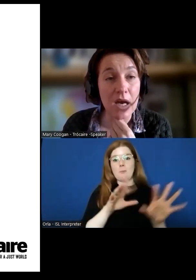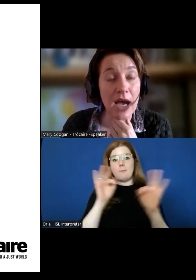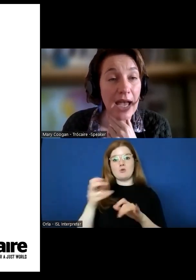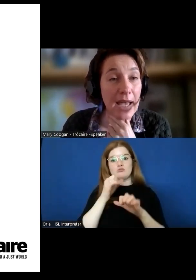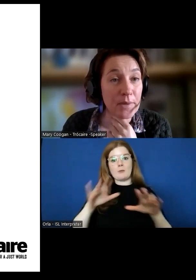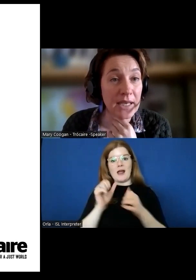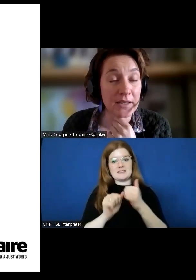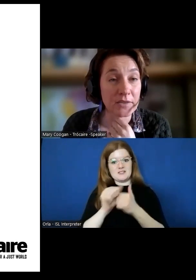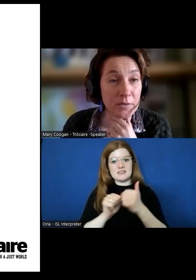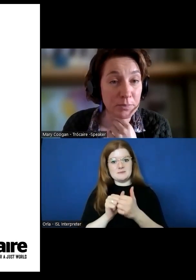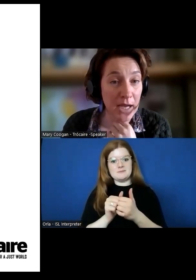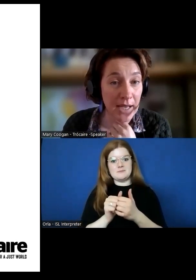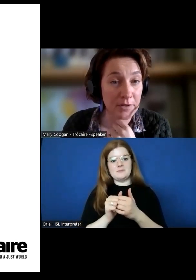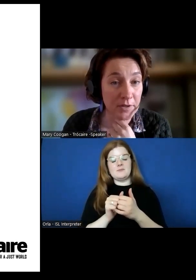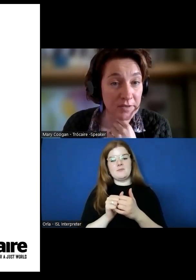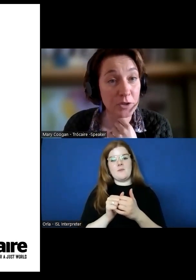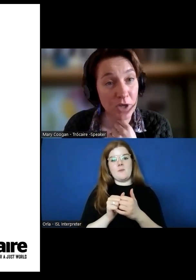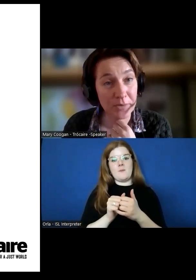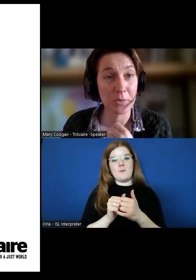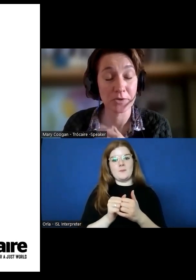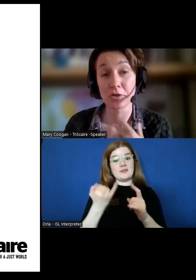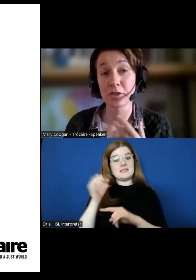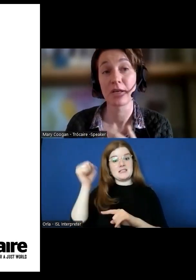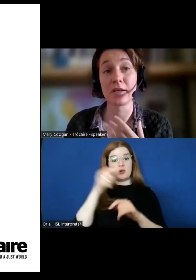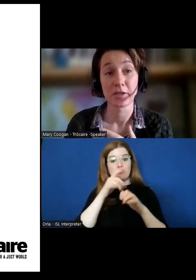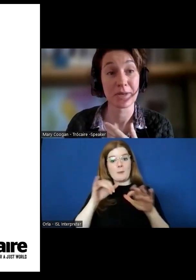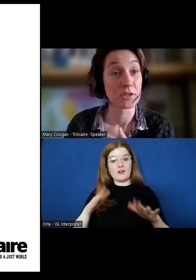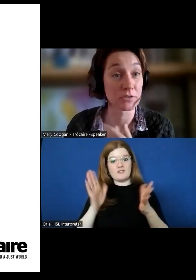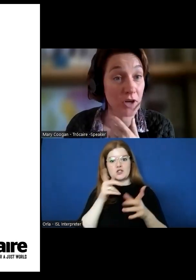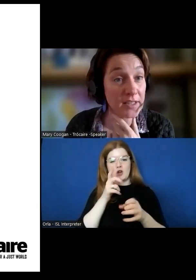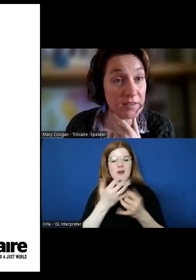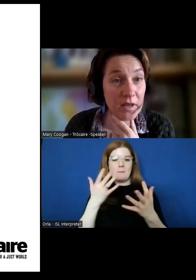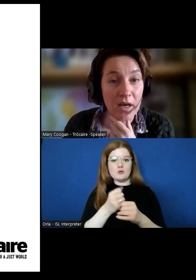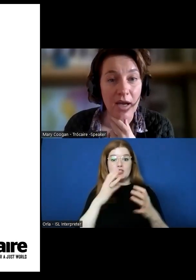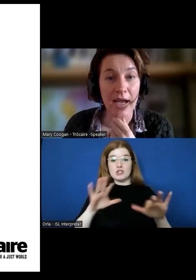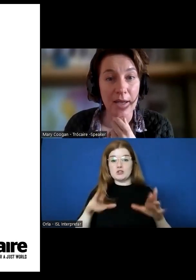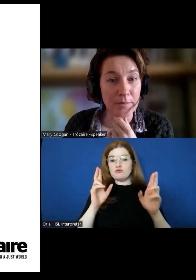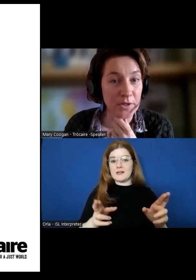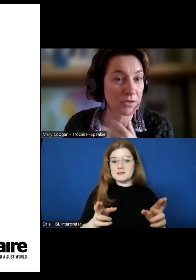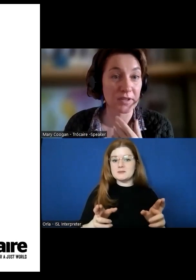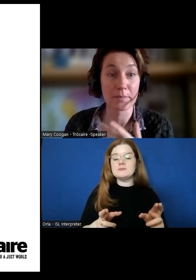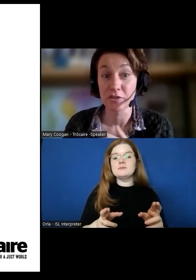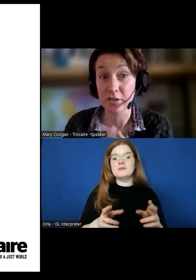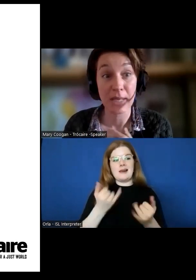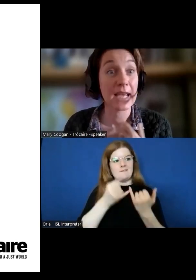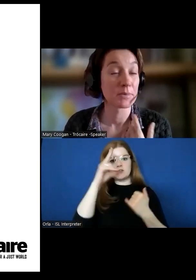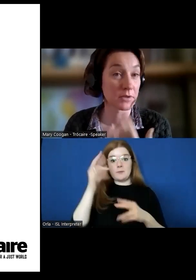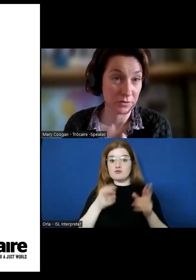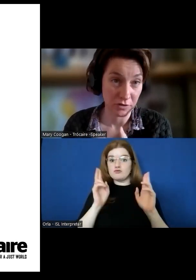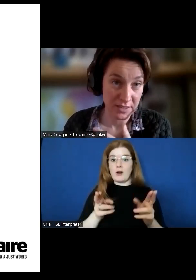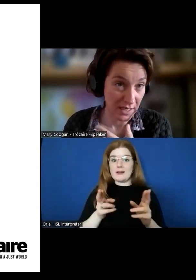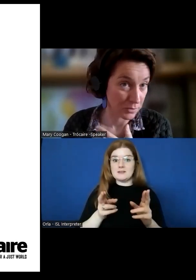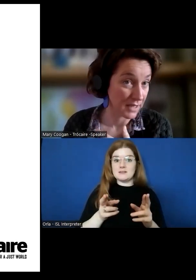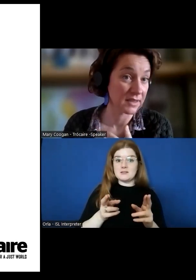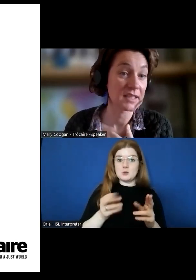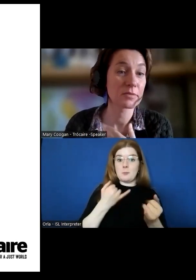activities. In the senior primary, we would have talked about a lot about children's rights, for example, the right to play, but also